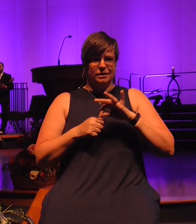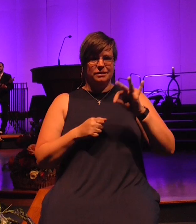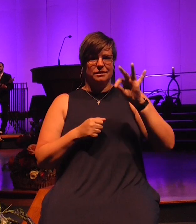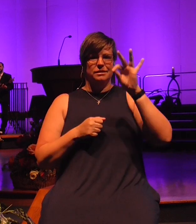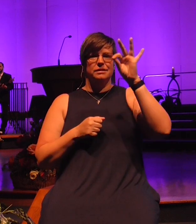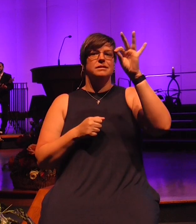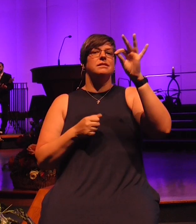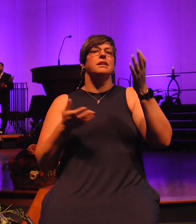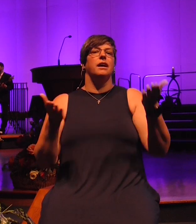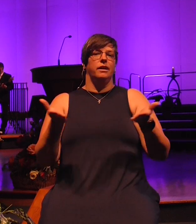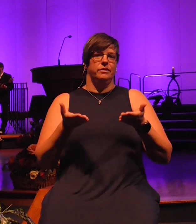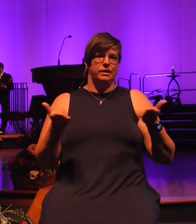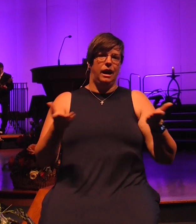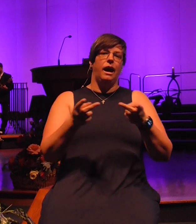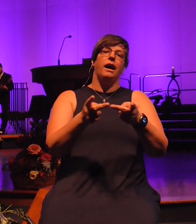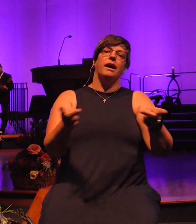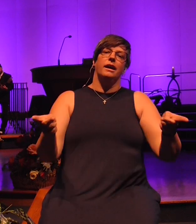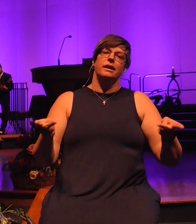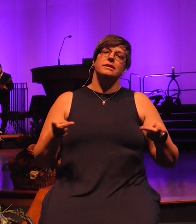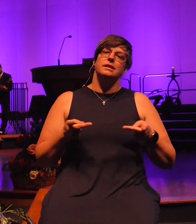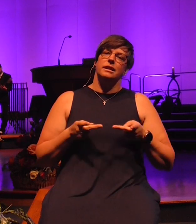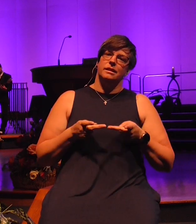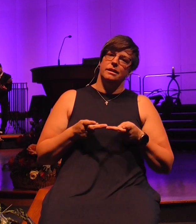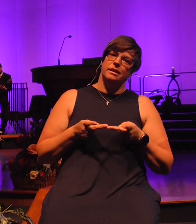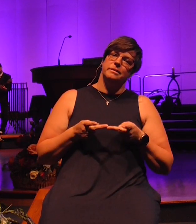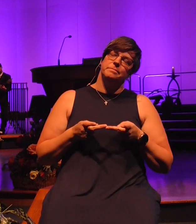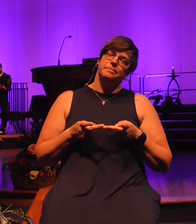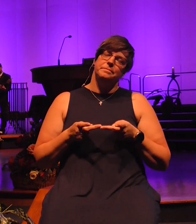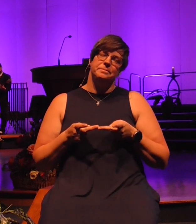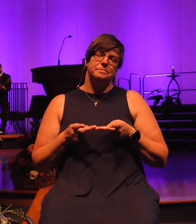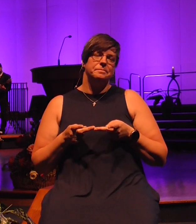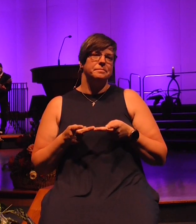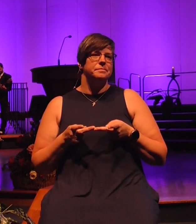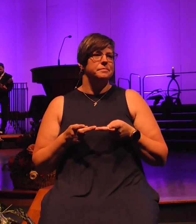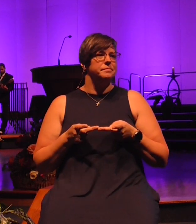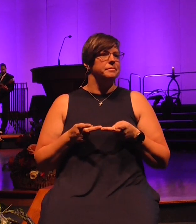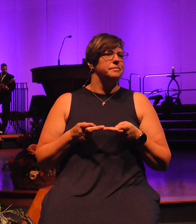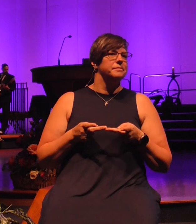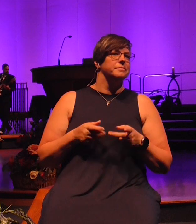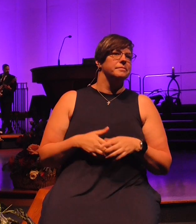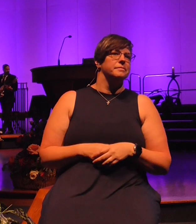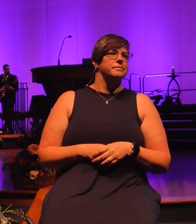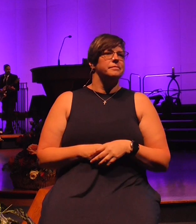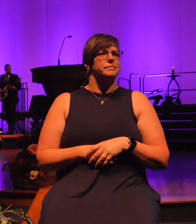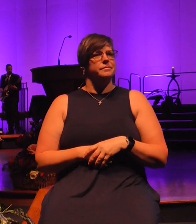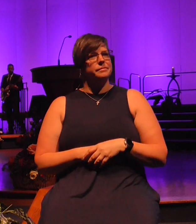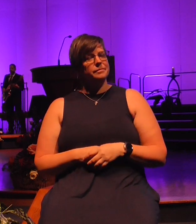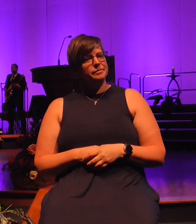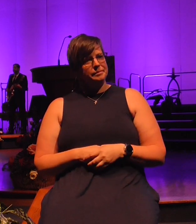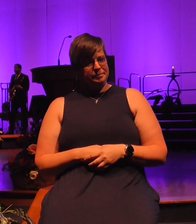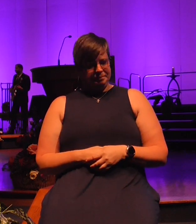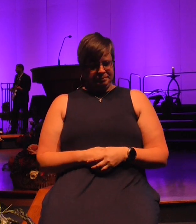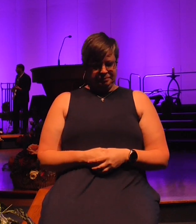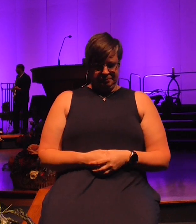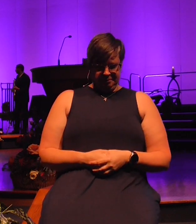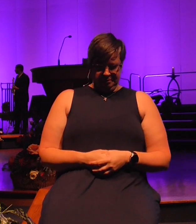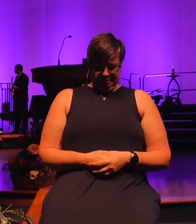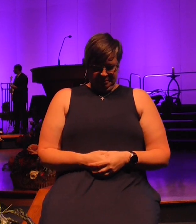Surely the presence of God is in this place.